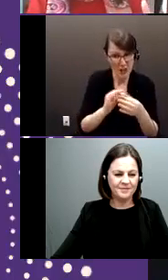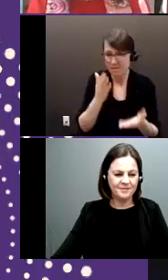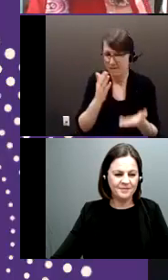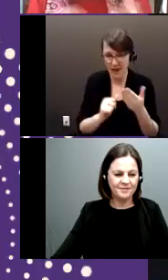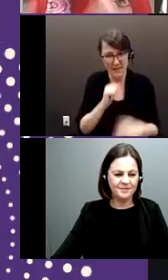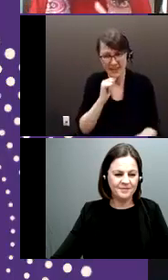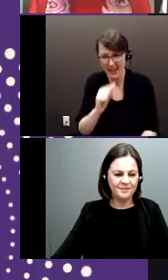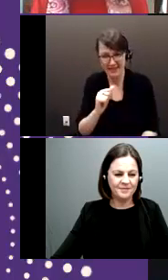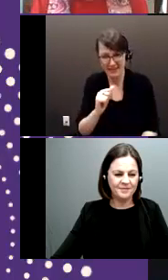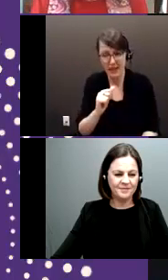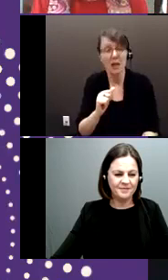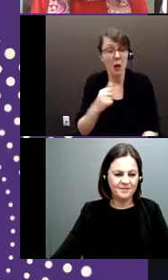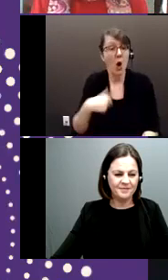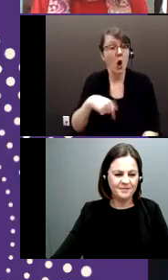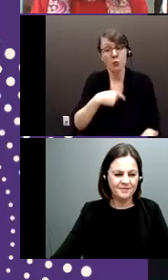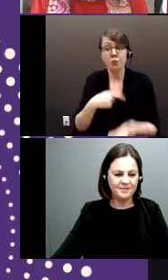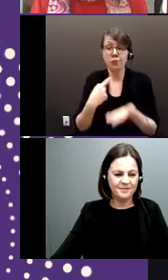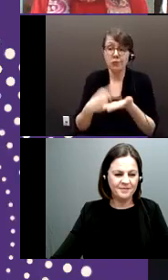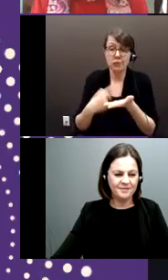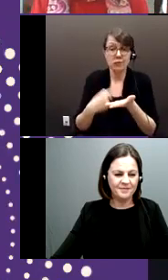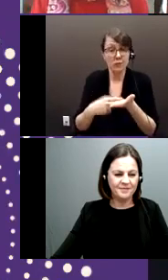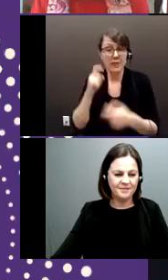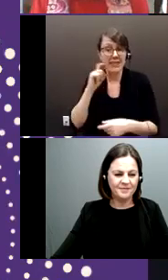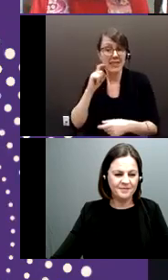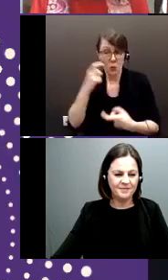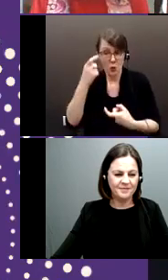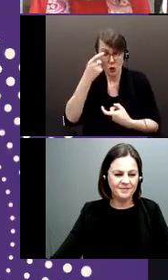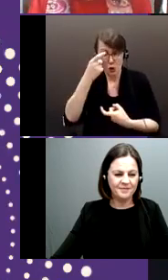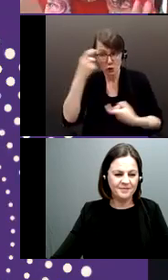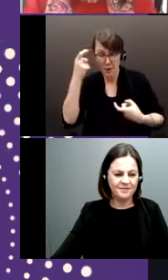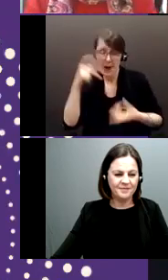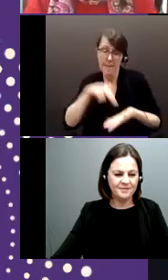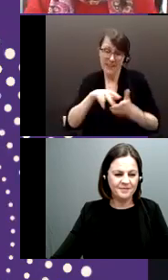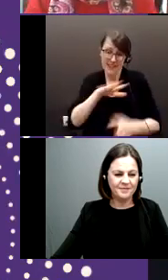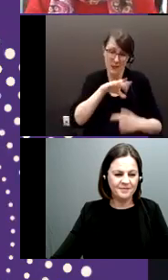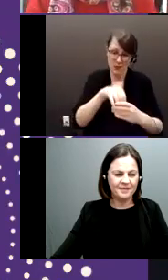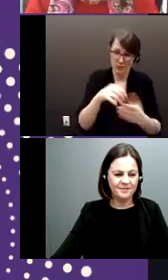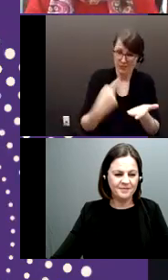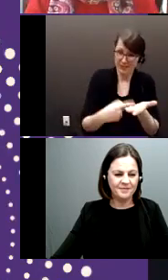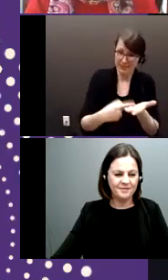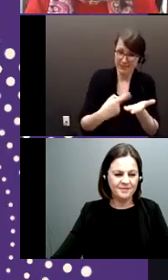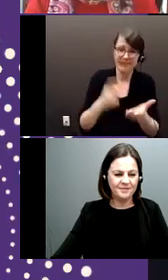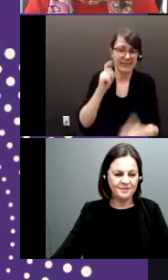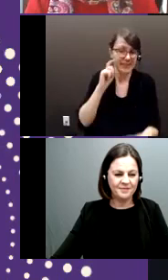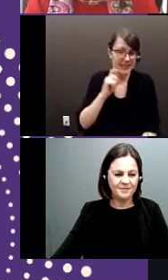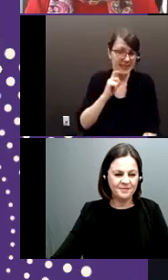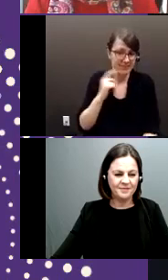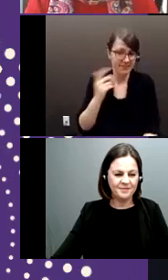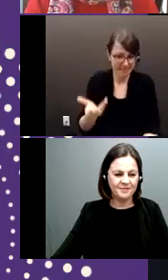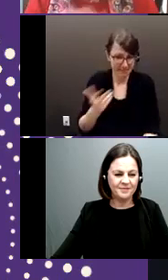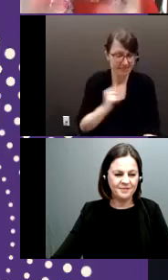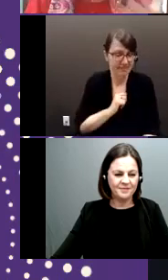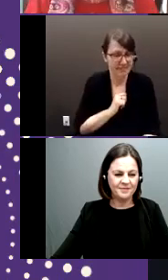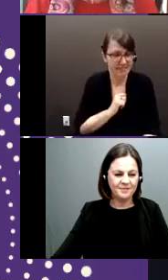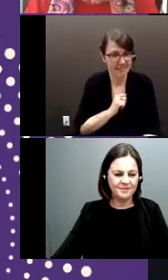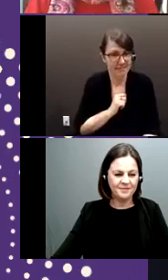trauma, we do have to talk about sex. I want to just share that one of the things, this